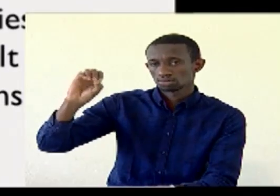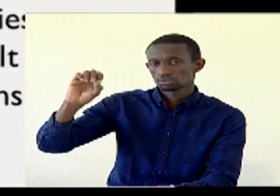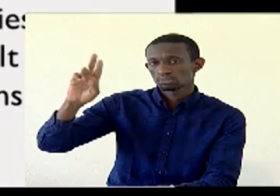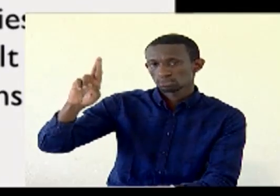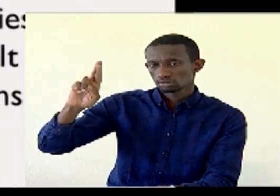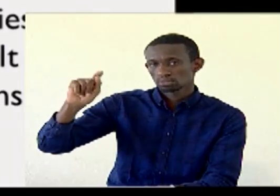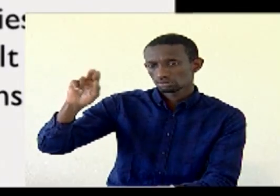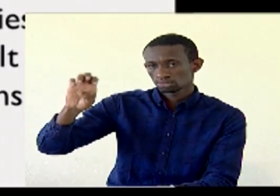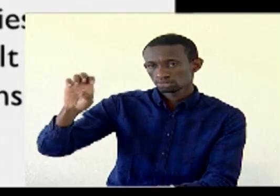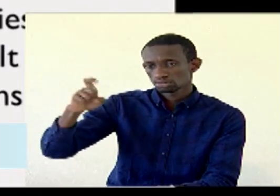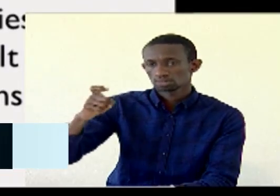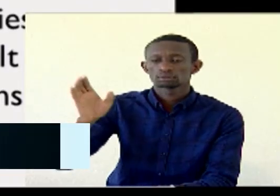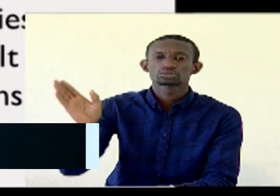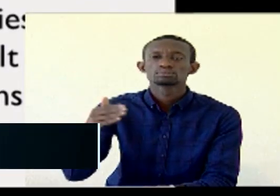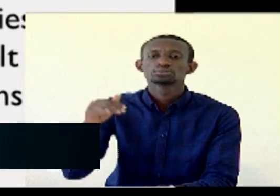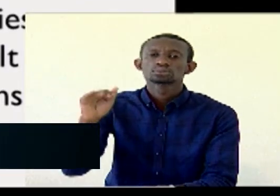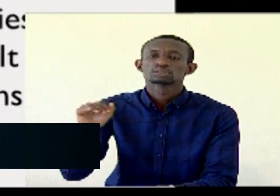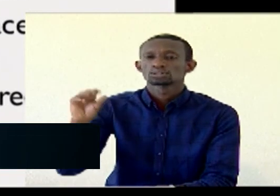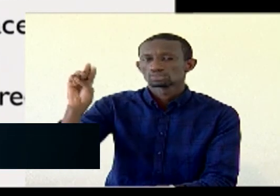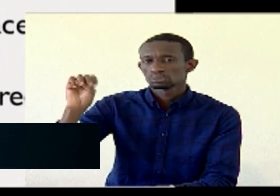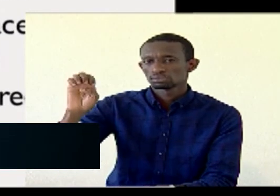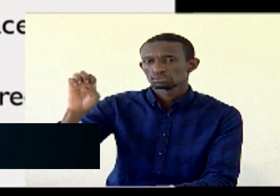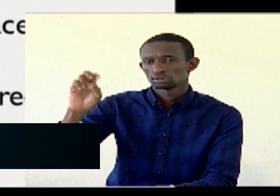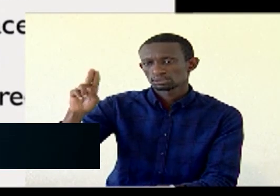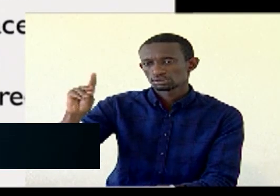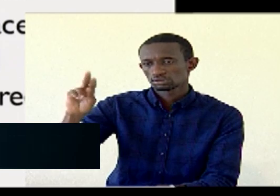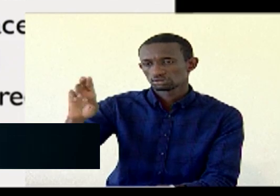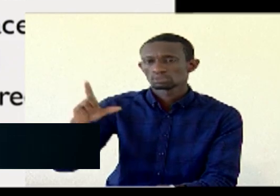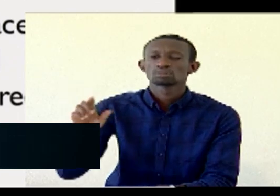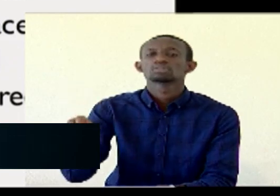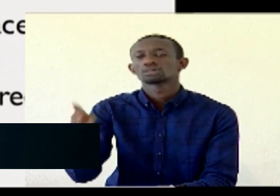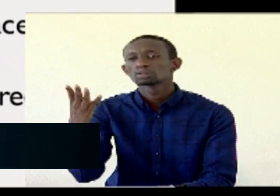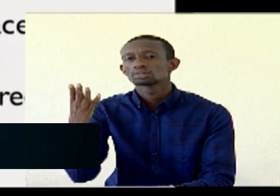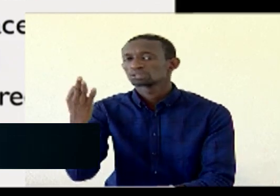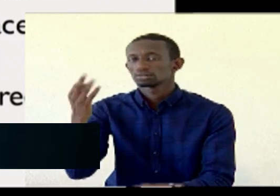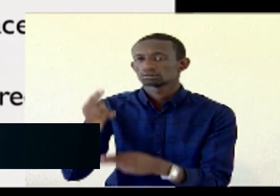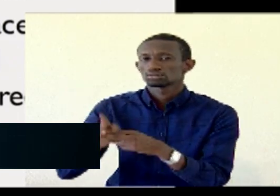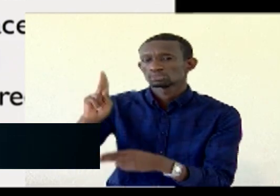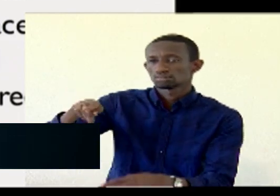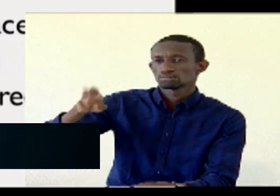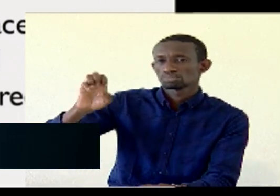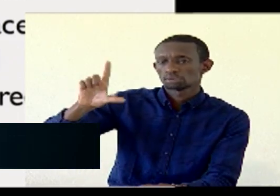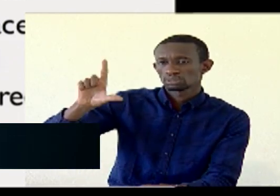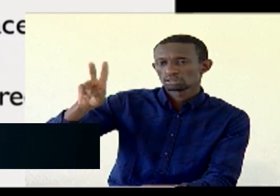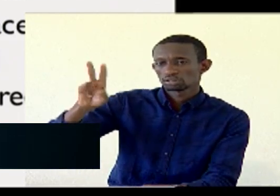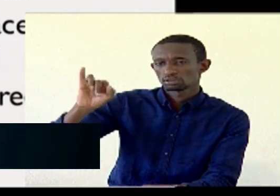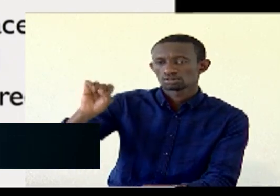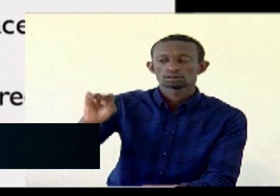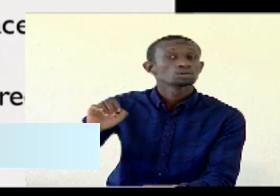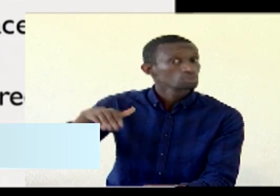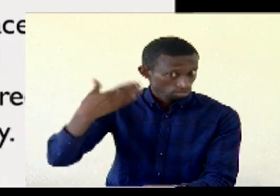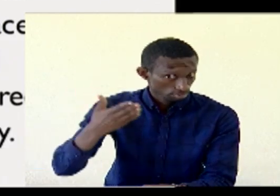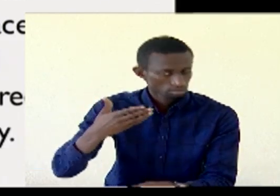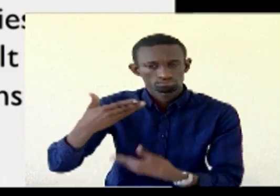mentioned, and we have the last one, which is the pelvis. And next time, we're going to discuss about the